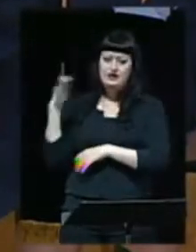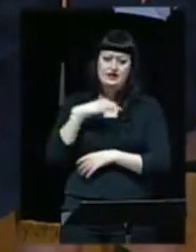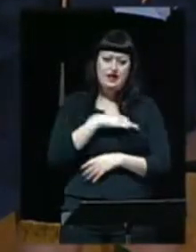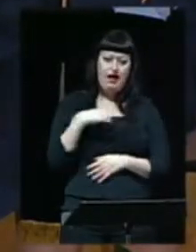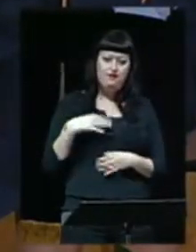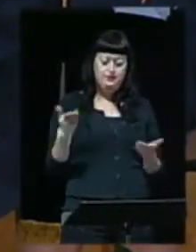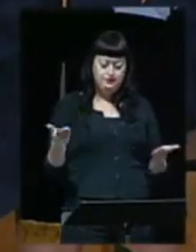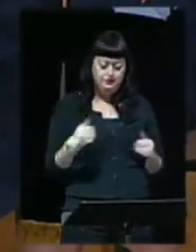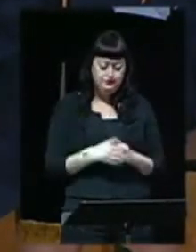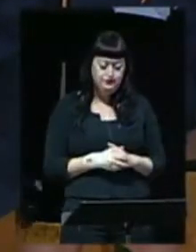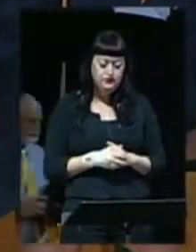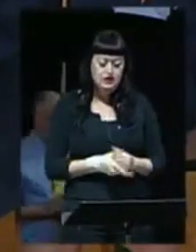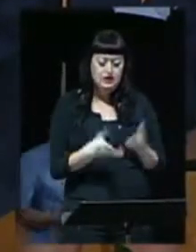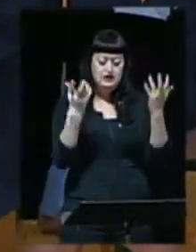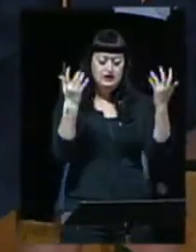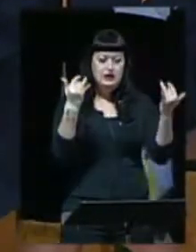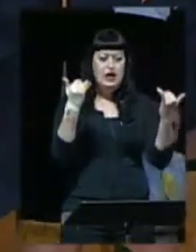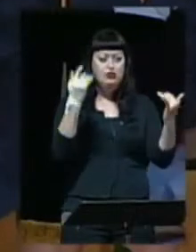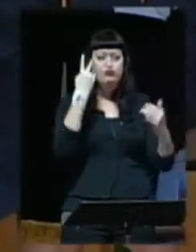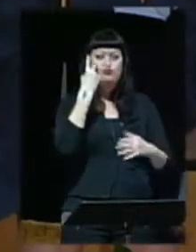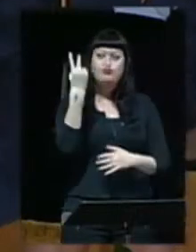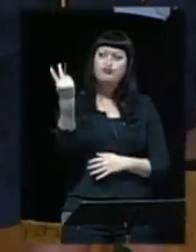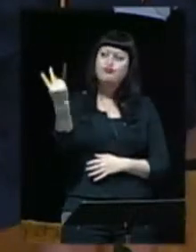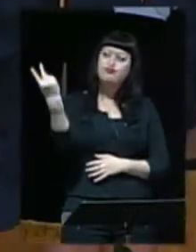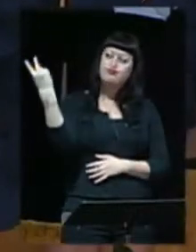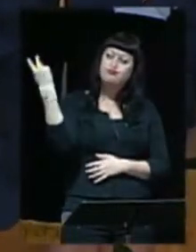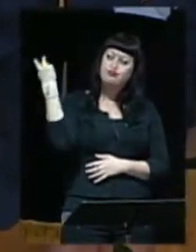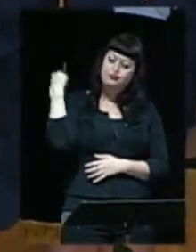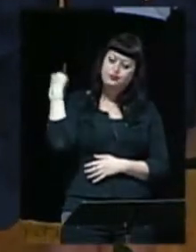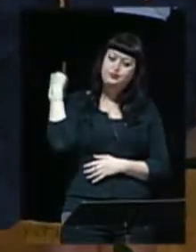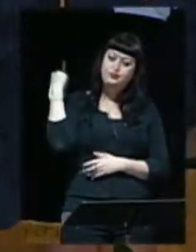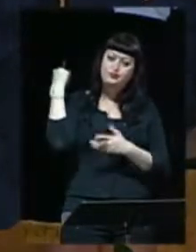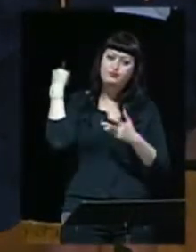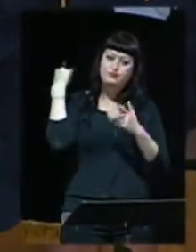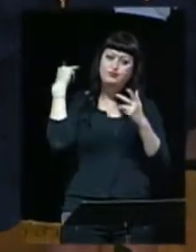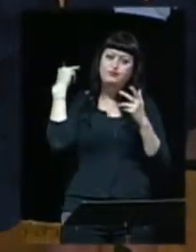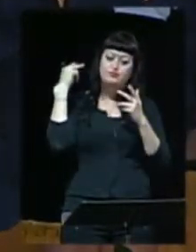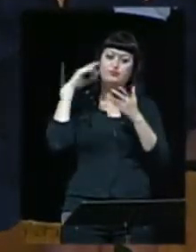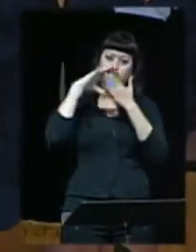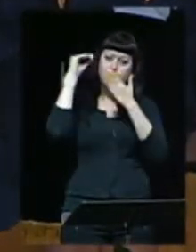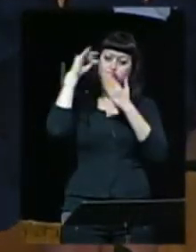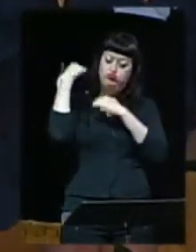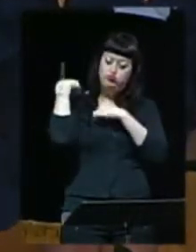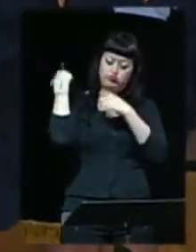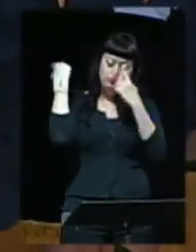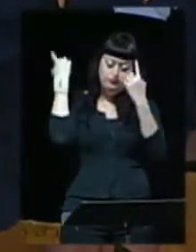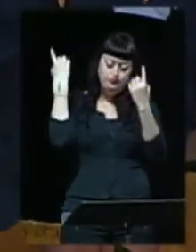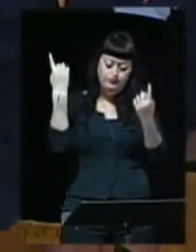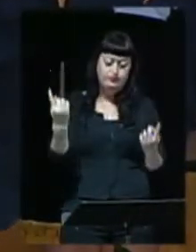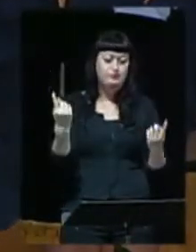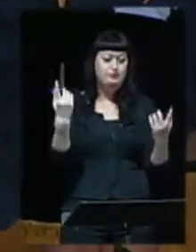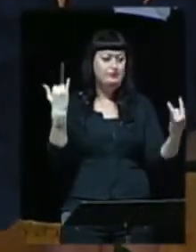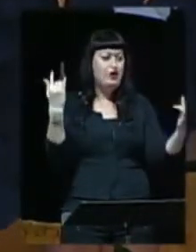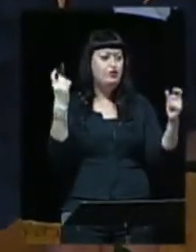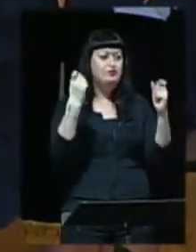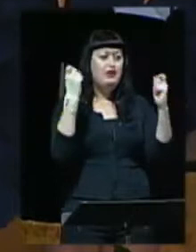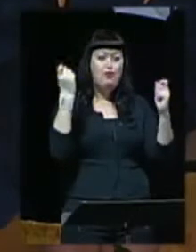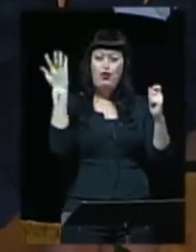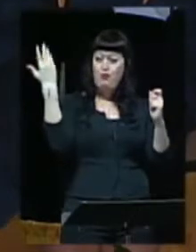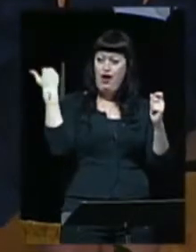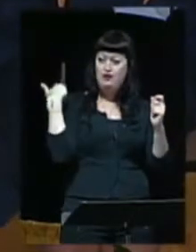staff. Today, we come to reflect upon the years of education that have brought us to the point in time where we can celebrate the